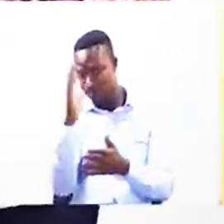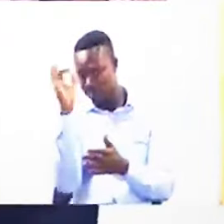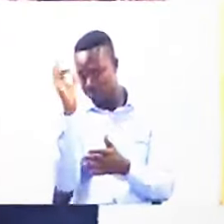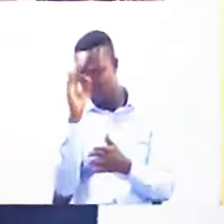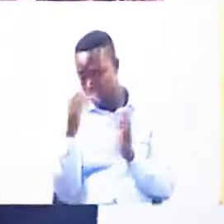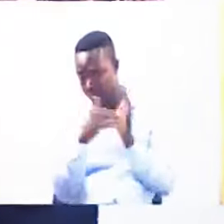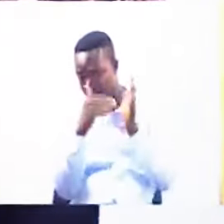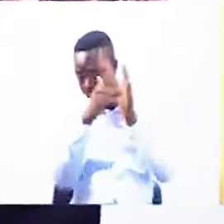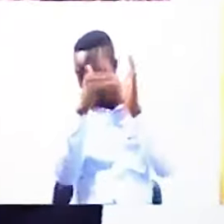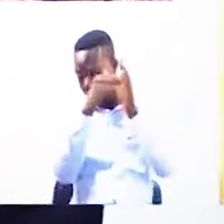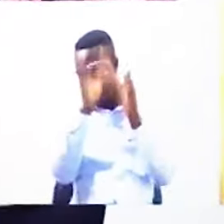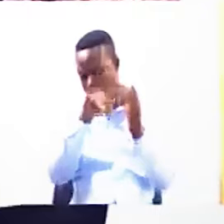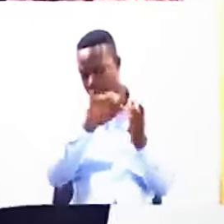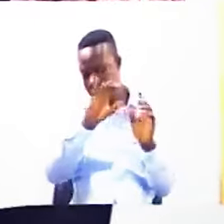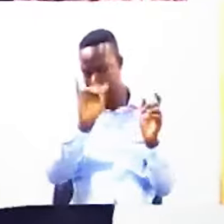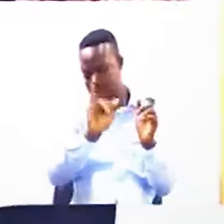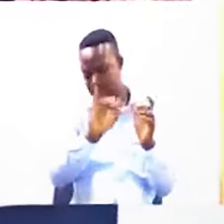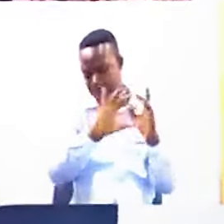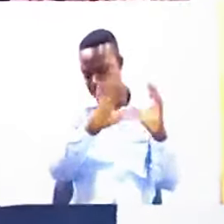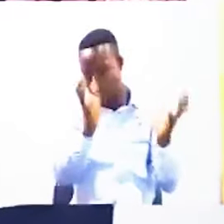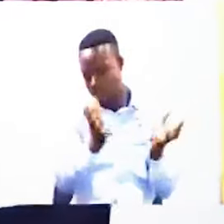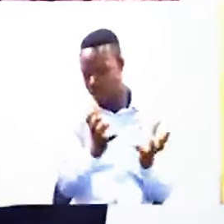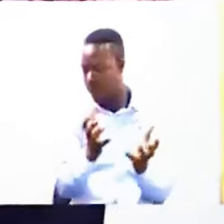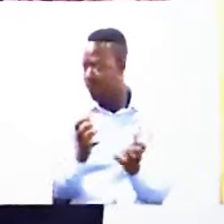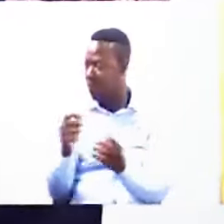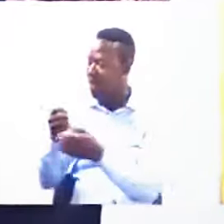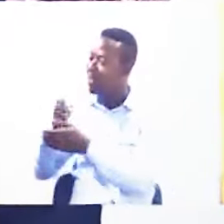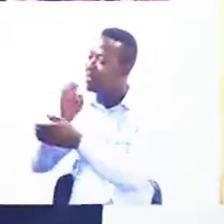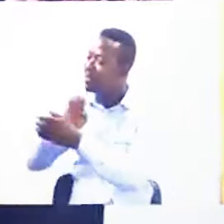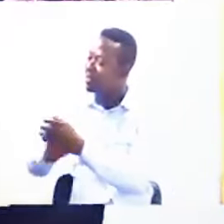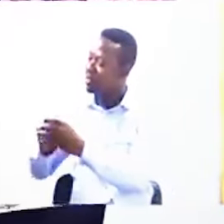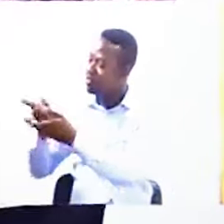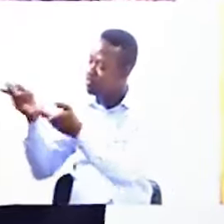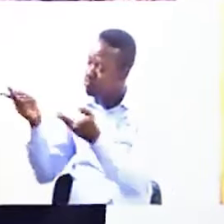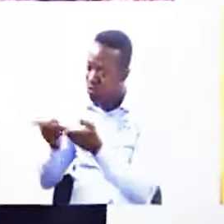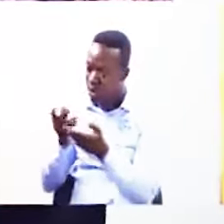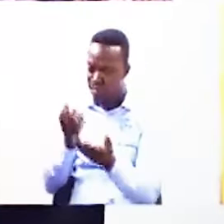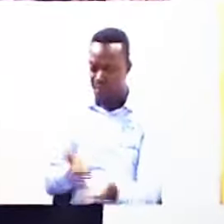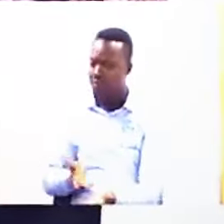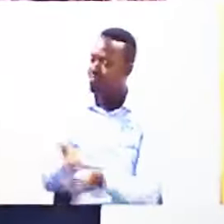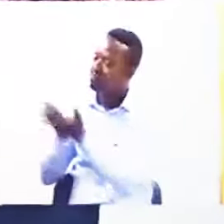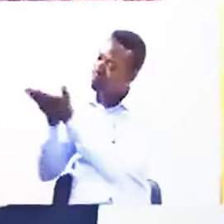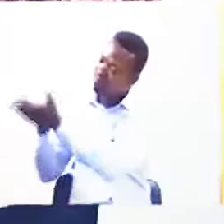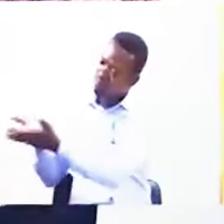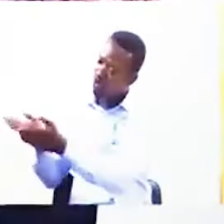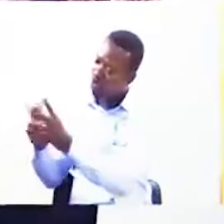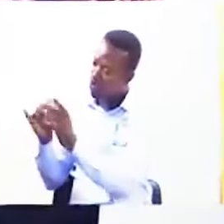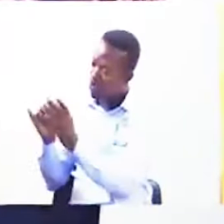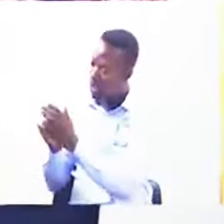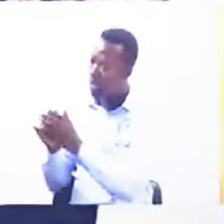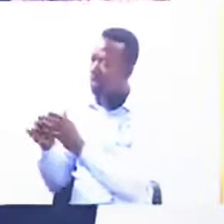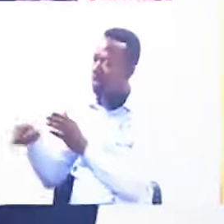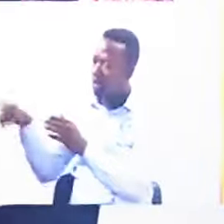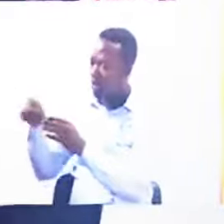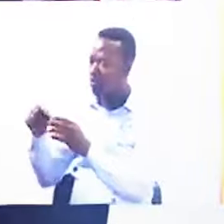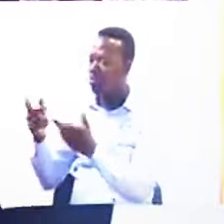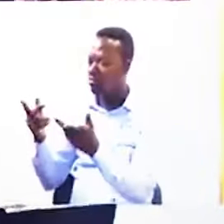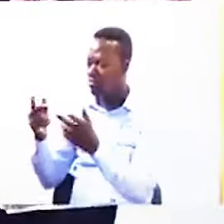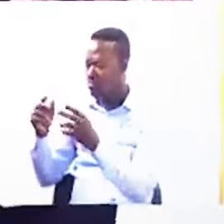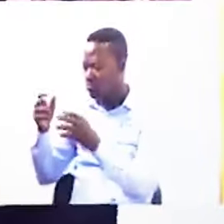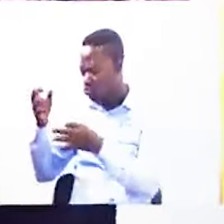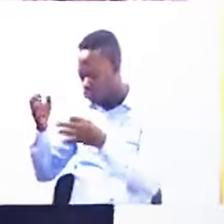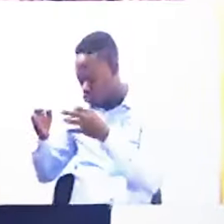me tuwon eni won a wo din no enim kokwam na mrika mituo no